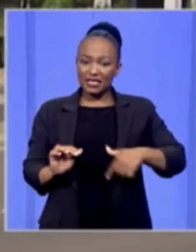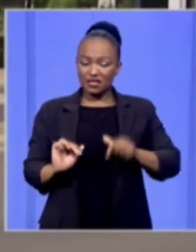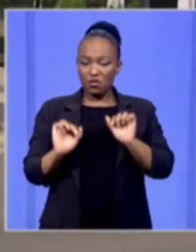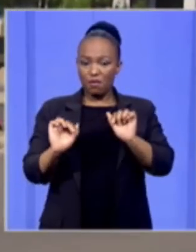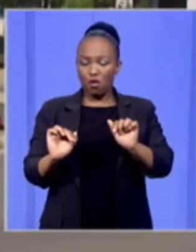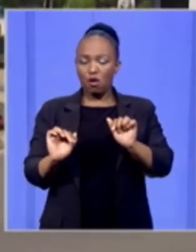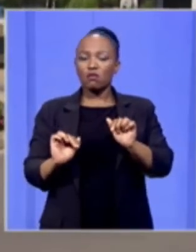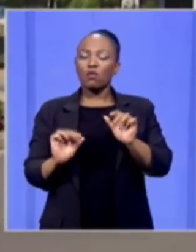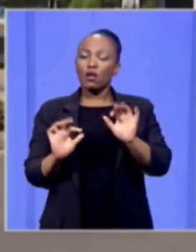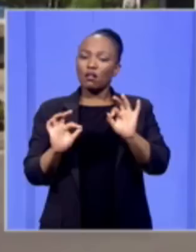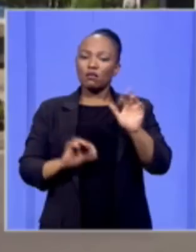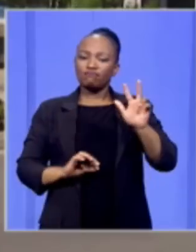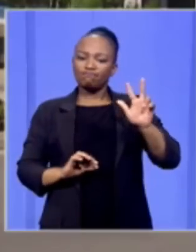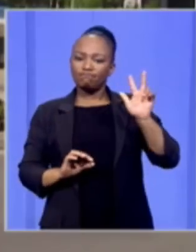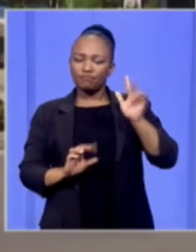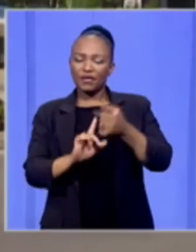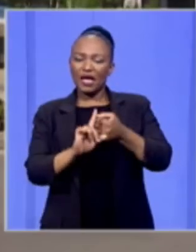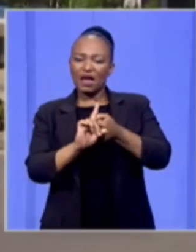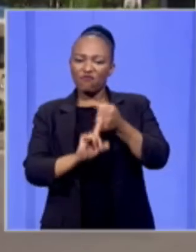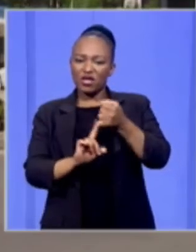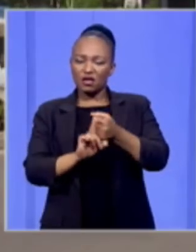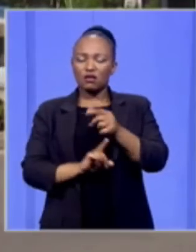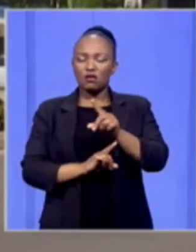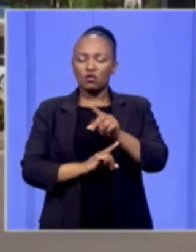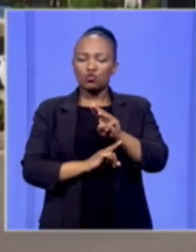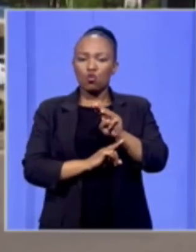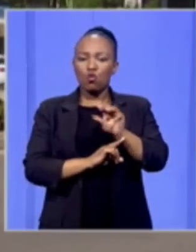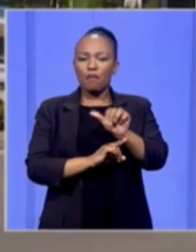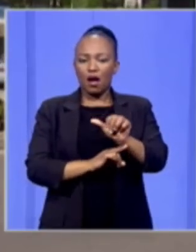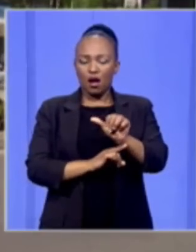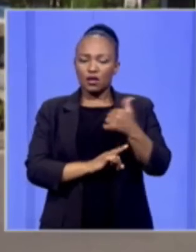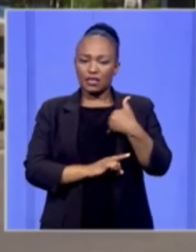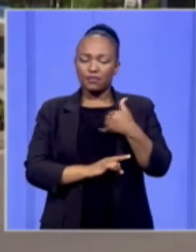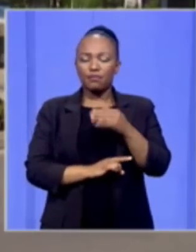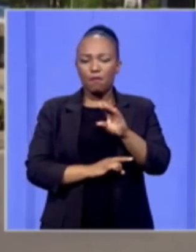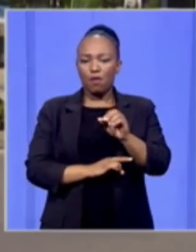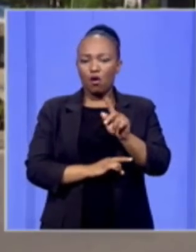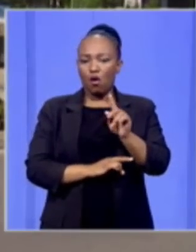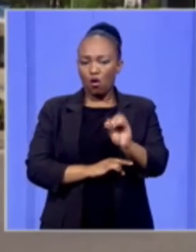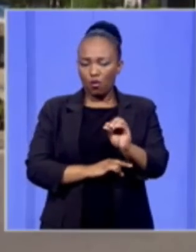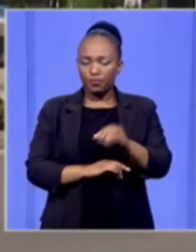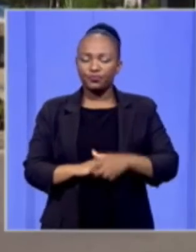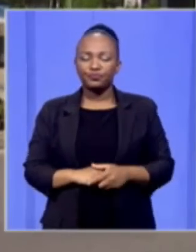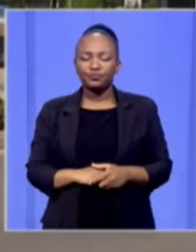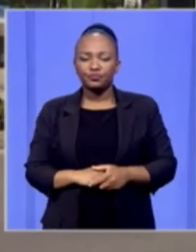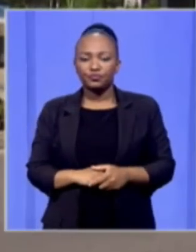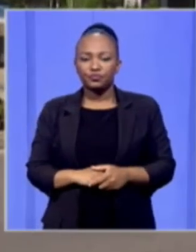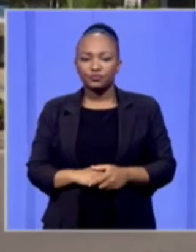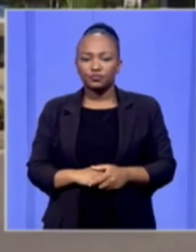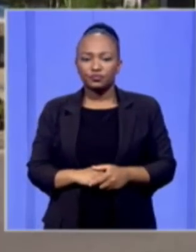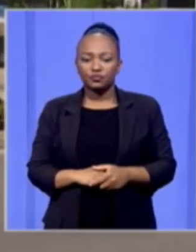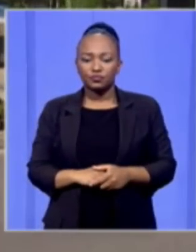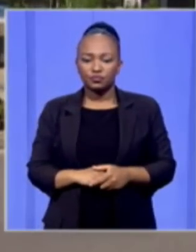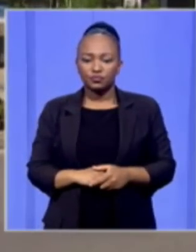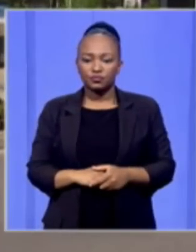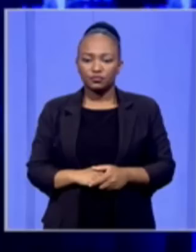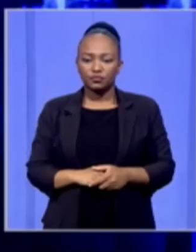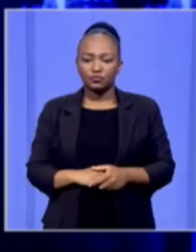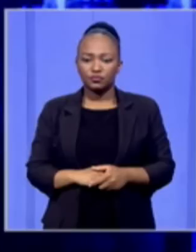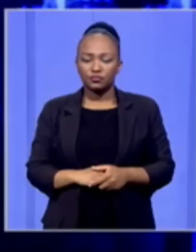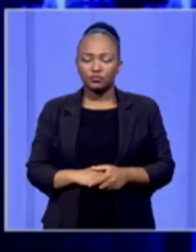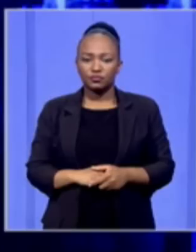semmuso e leng Advocate Dumaboko. Itumeleng Khajane, SABC News, Gaborone, Botswana.